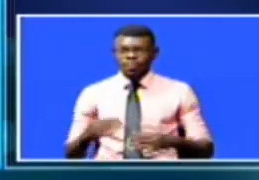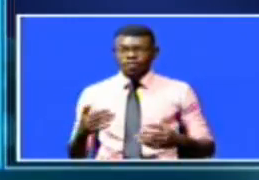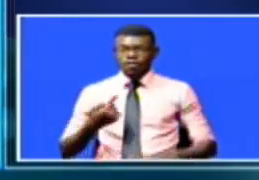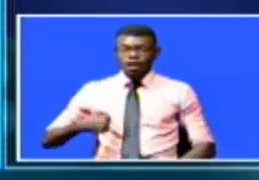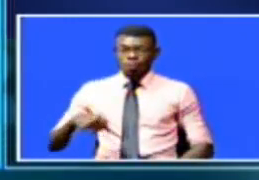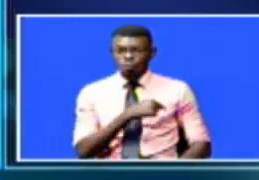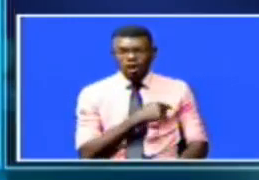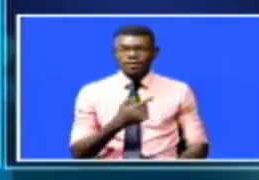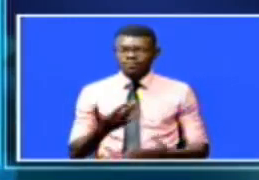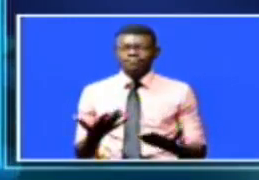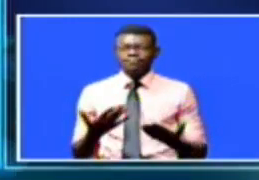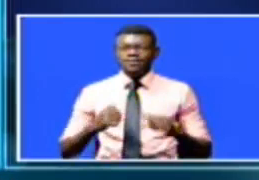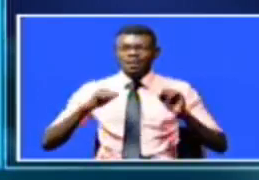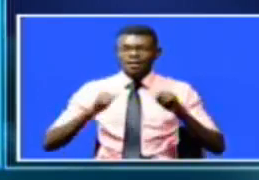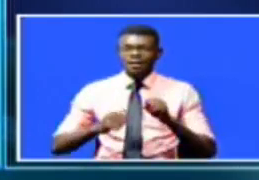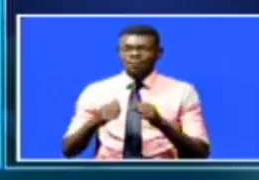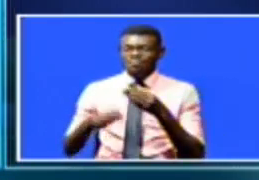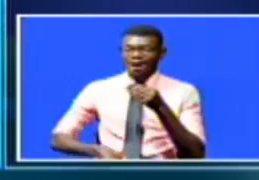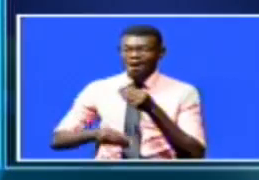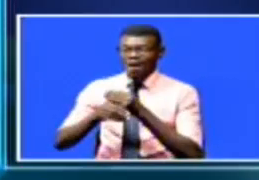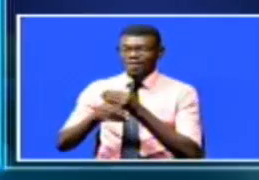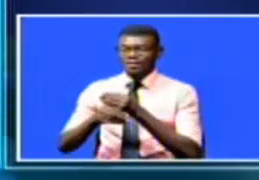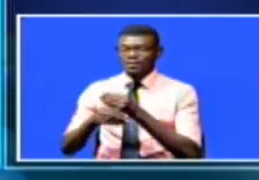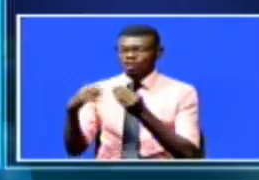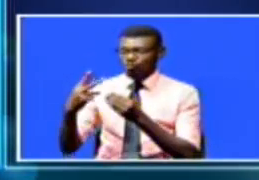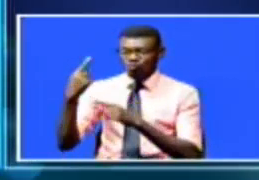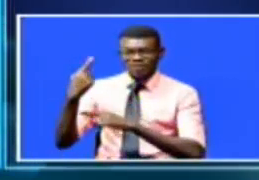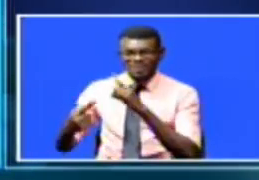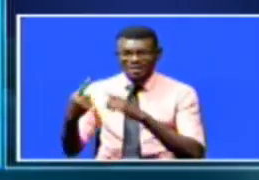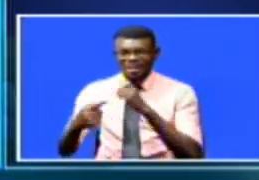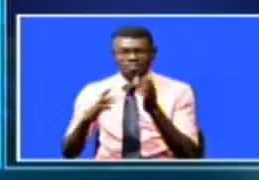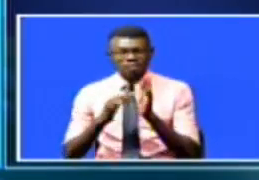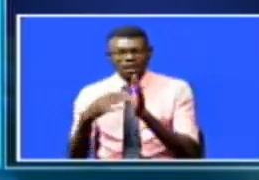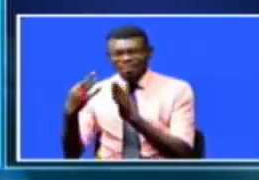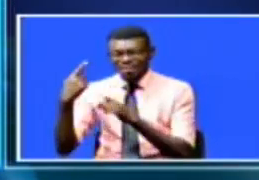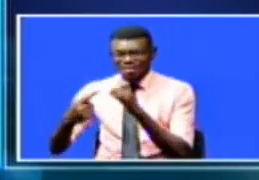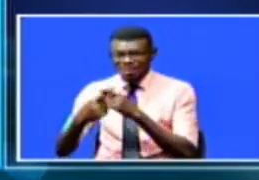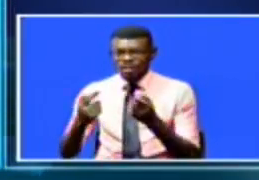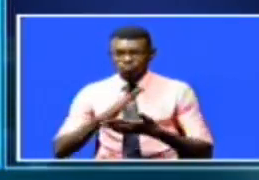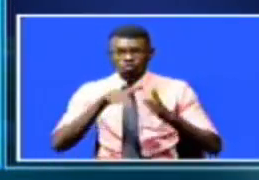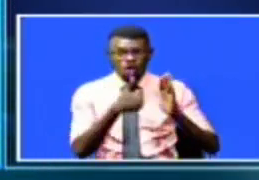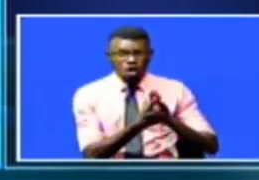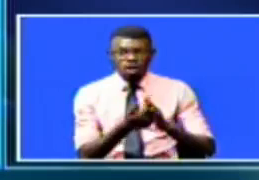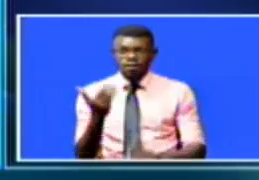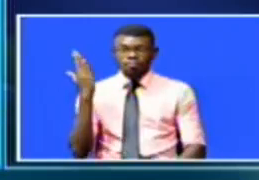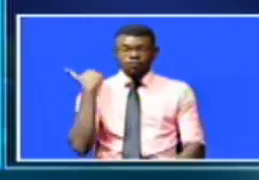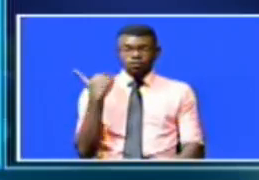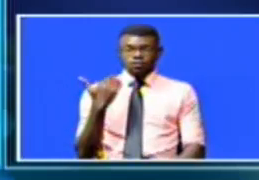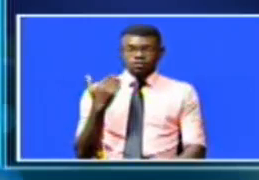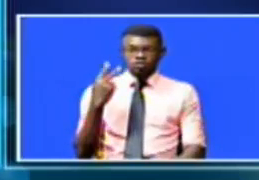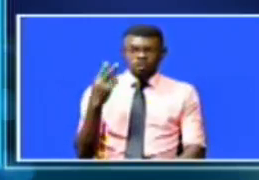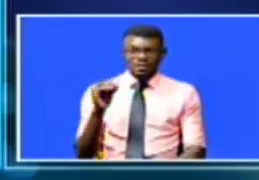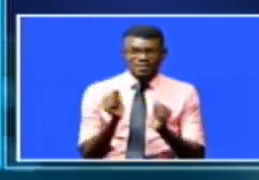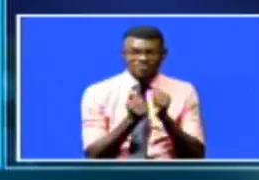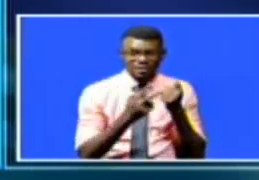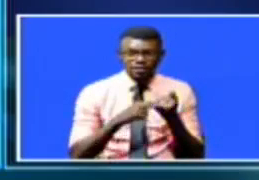do 2 more years. So he actually did 3 years. Now, in 2017, all of us had an